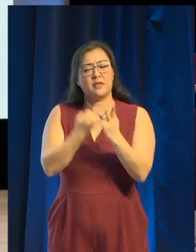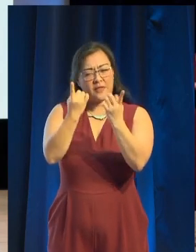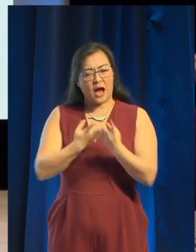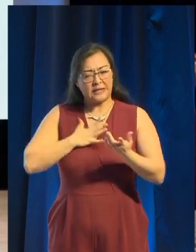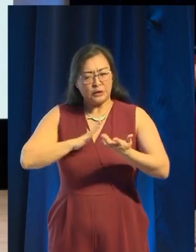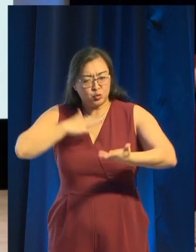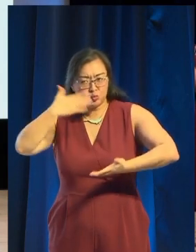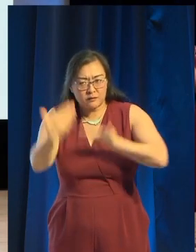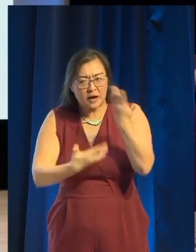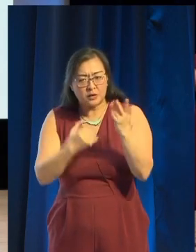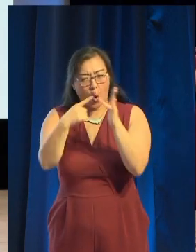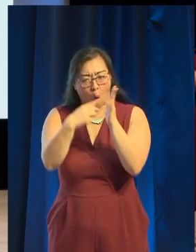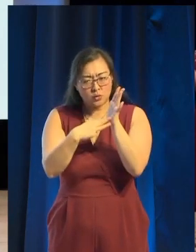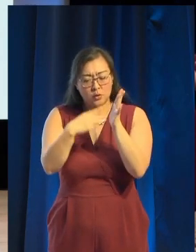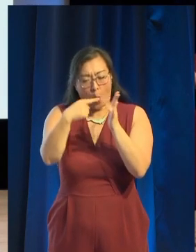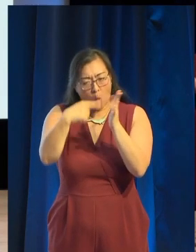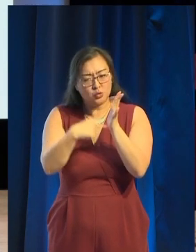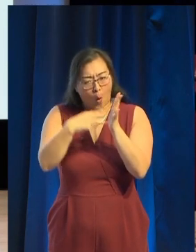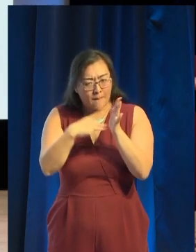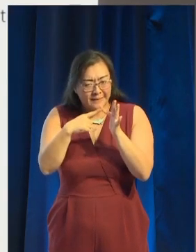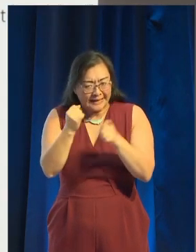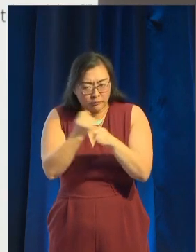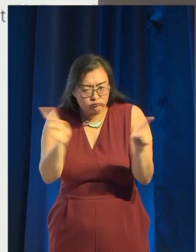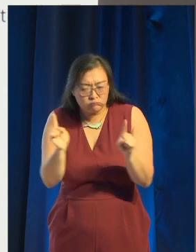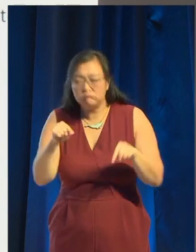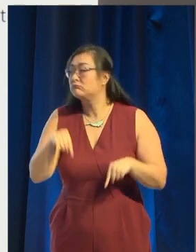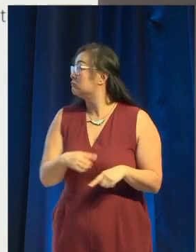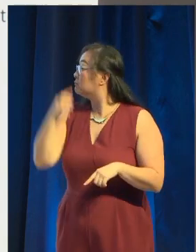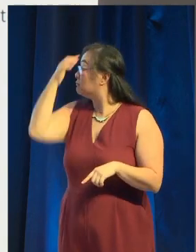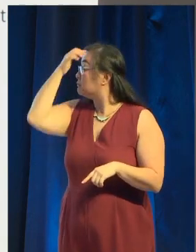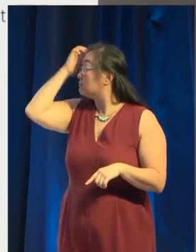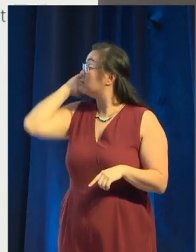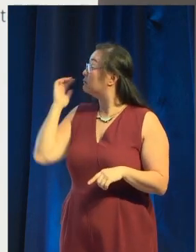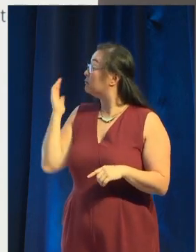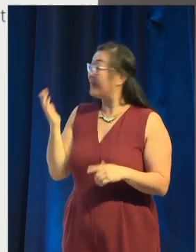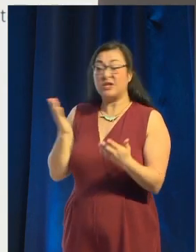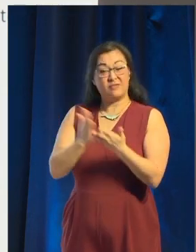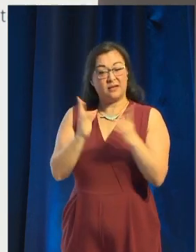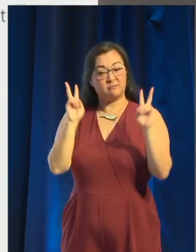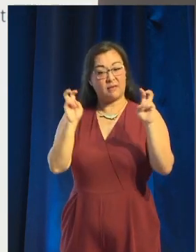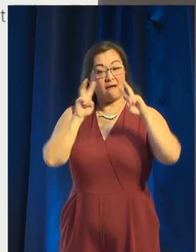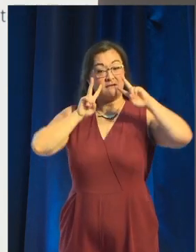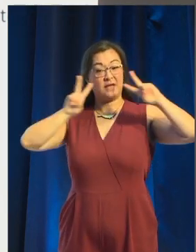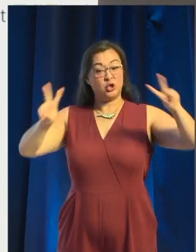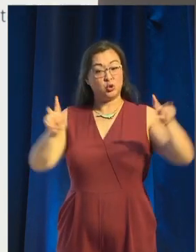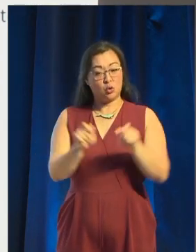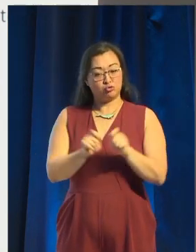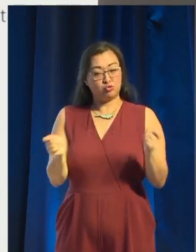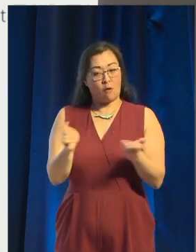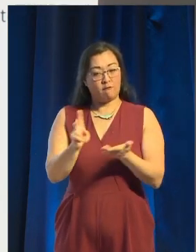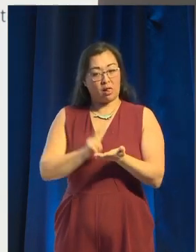Otome game. So it's a kind of visual novel, and Kotaro